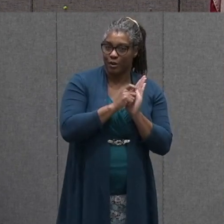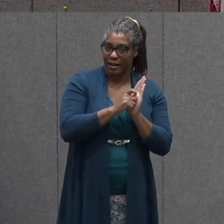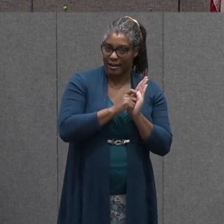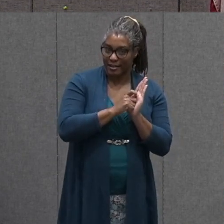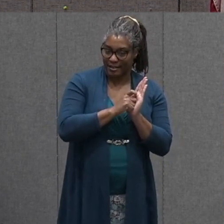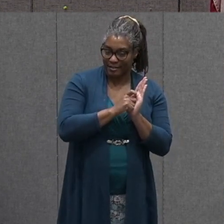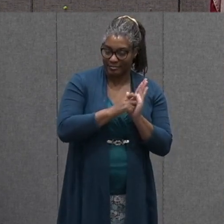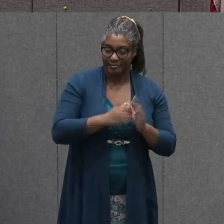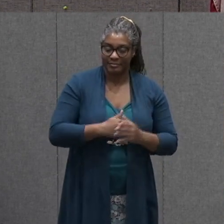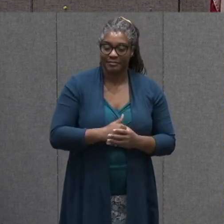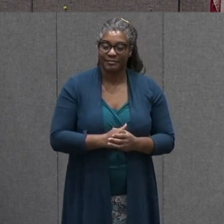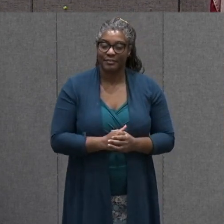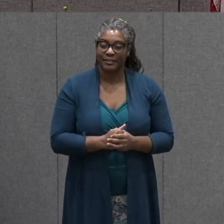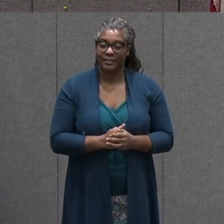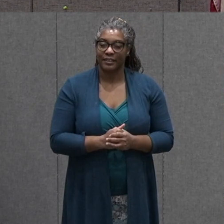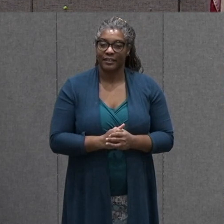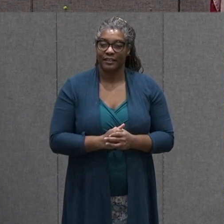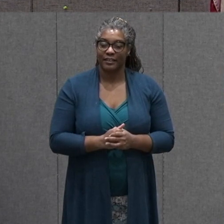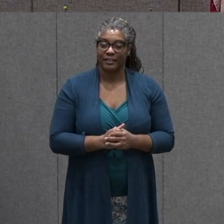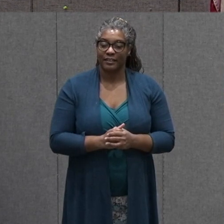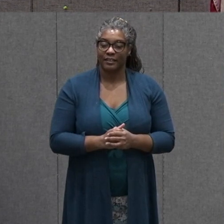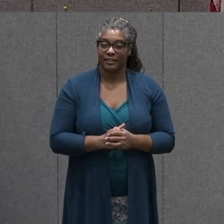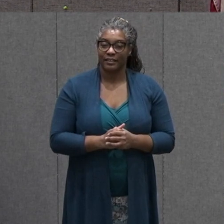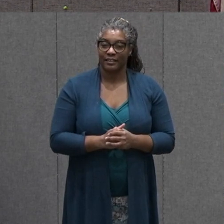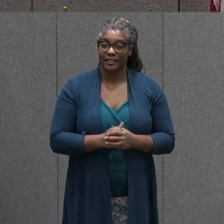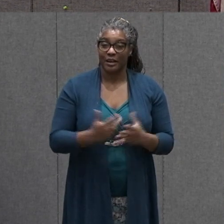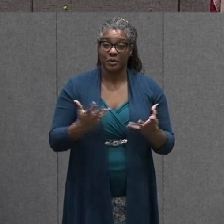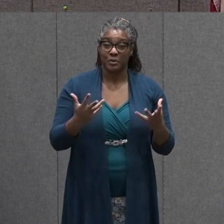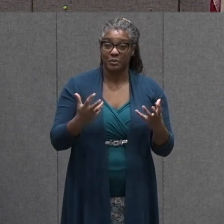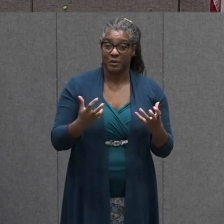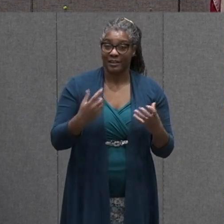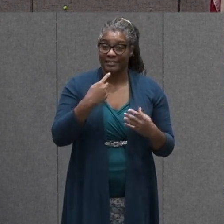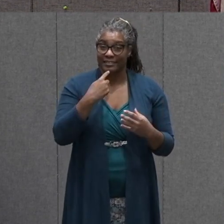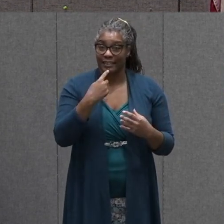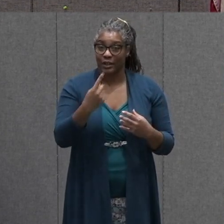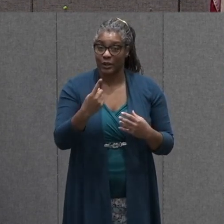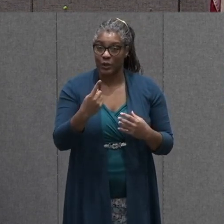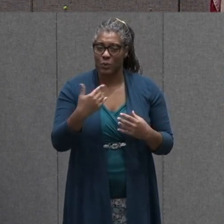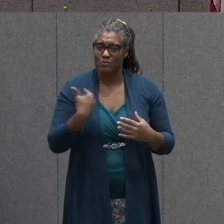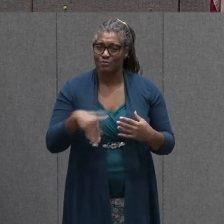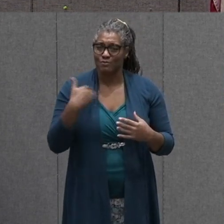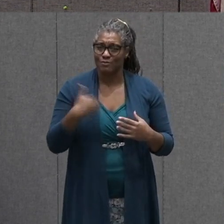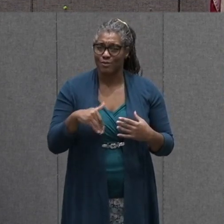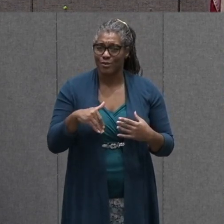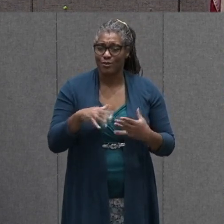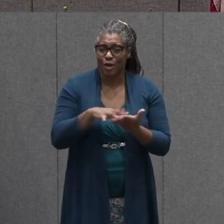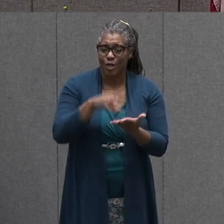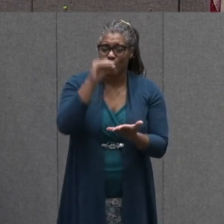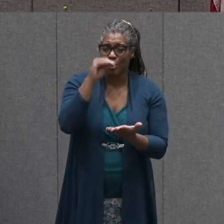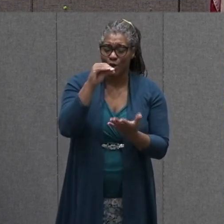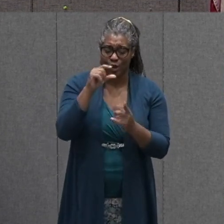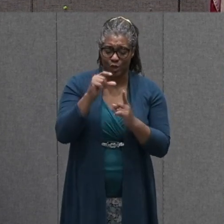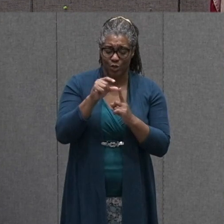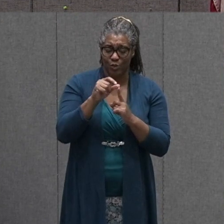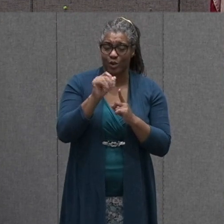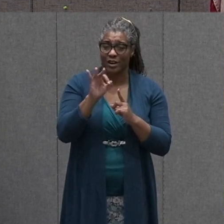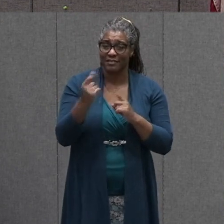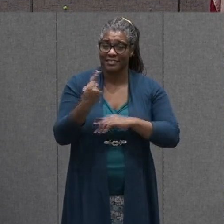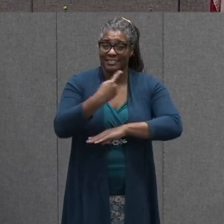a seed for his lunch. But the tiny seed lies very still, and the mouse does not see